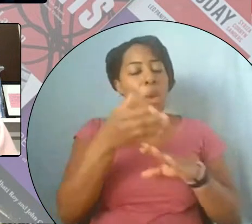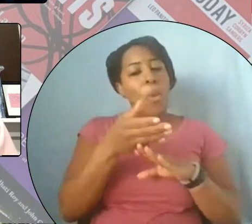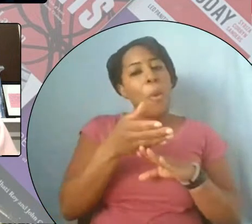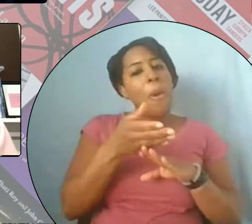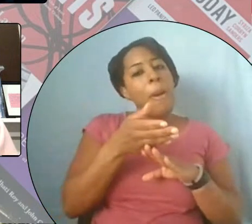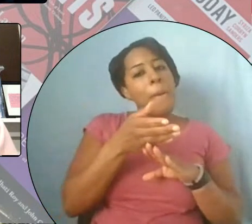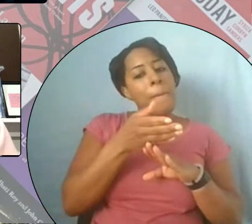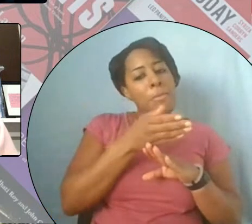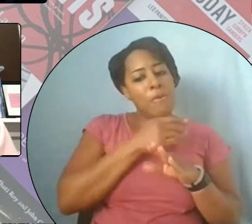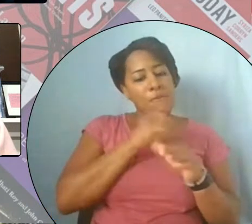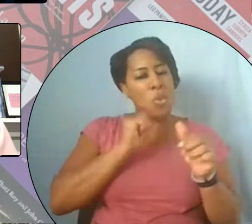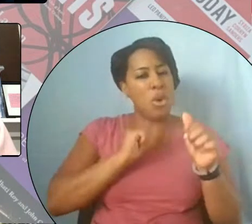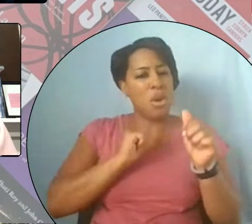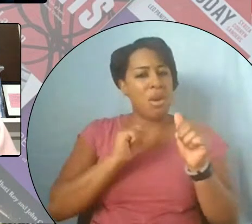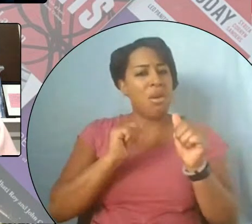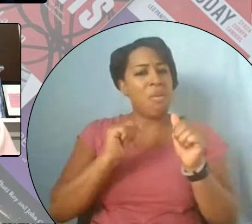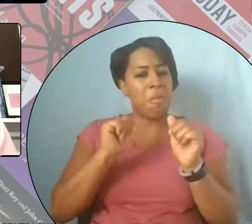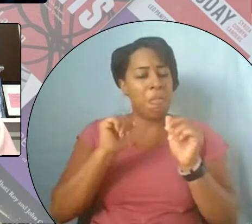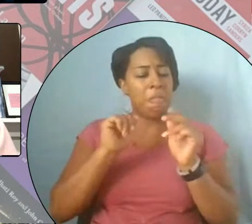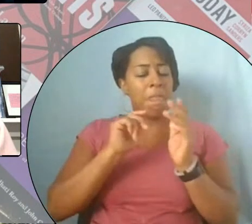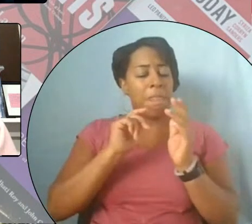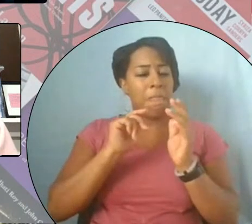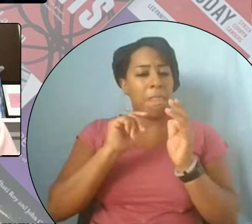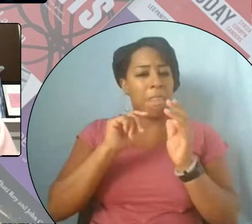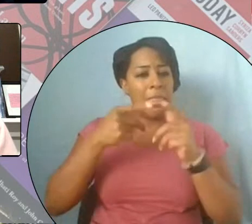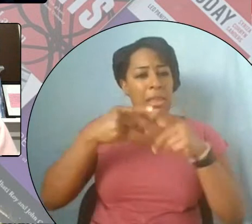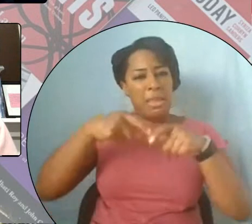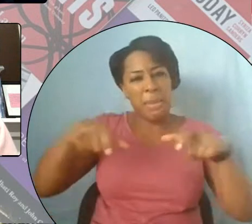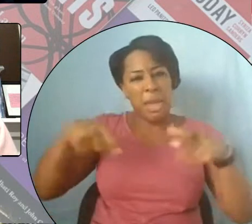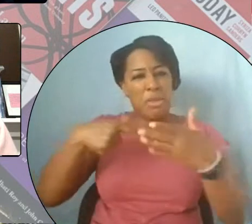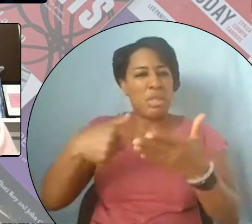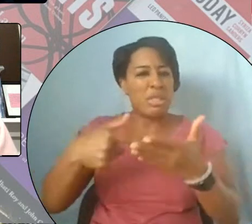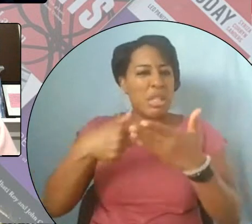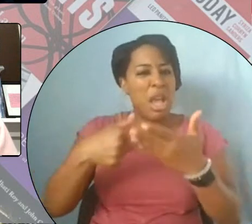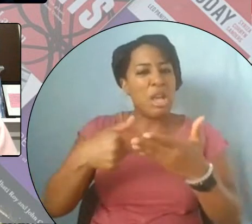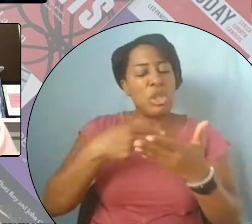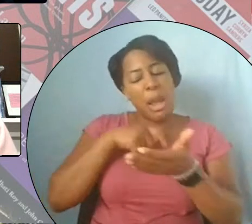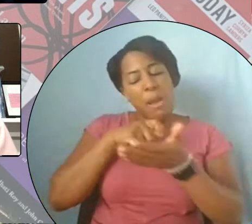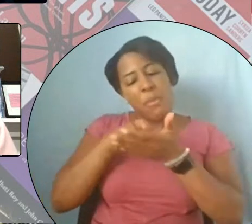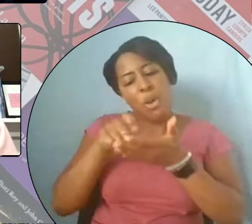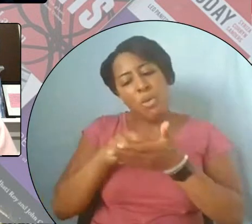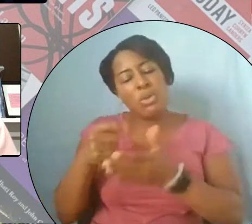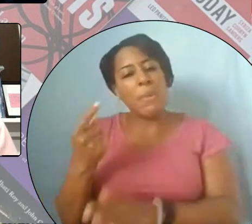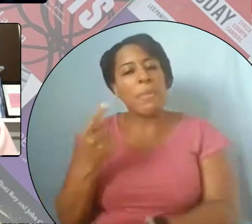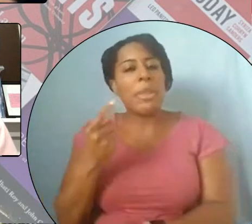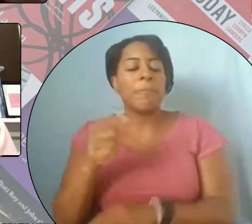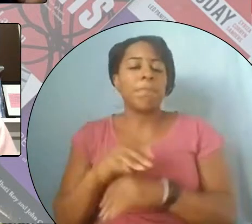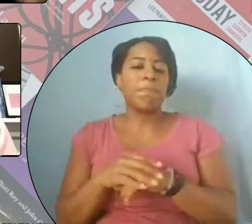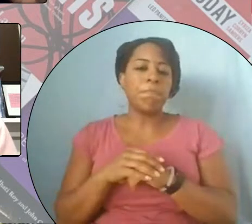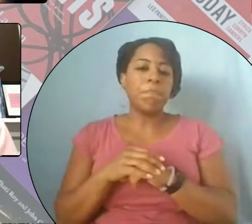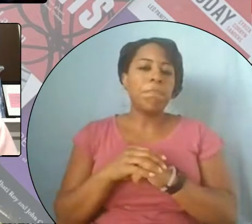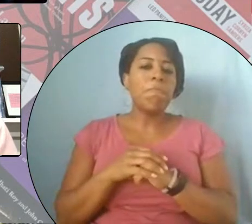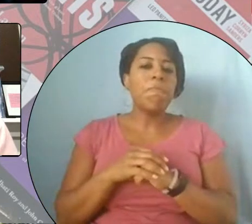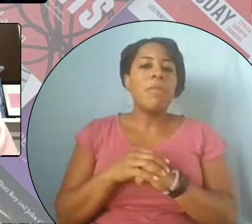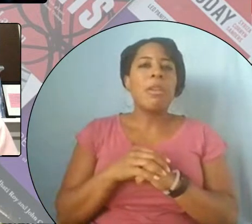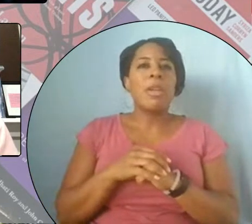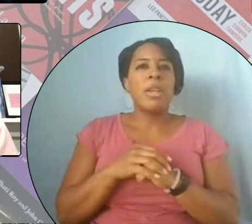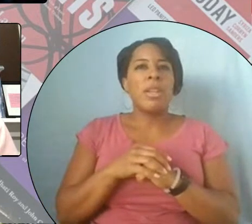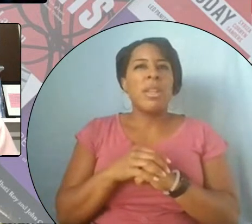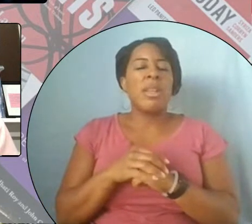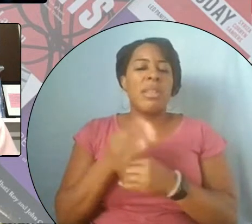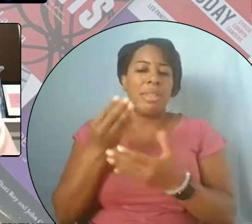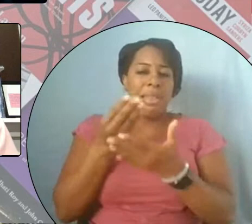it. And just the industries and the economic benefits of this